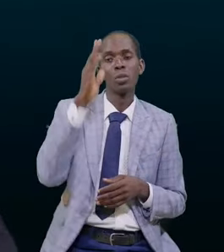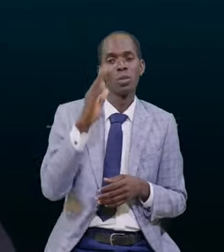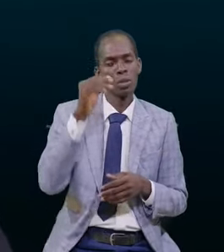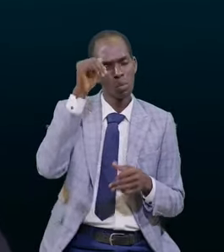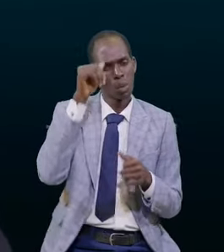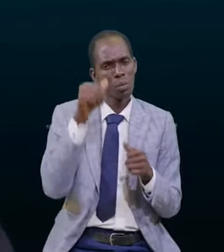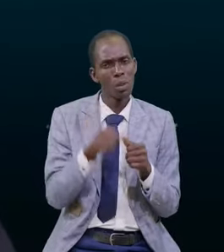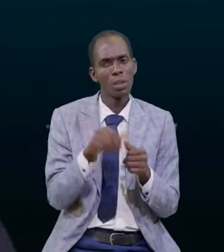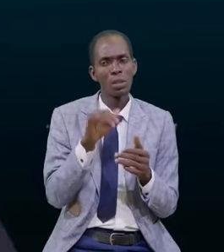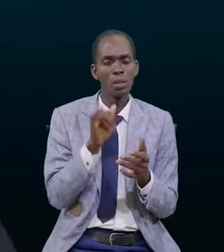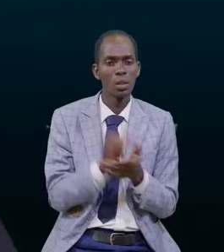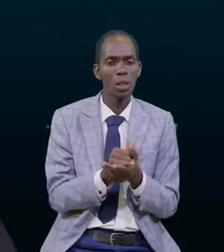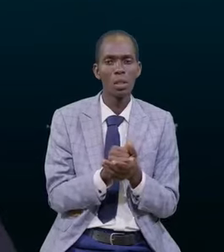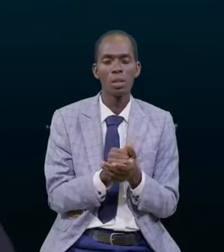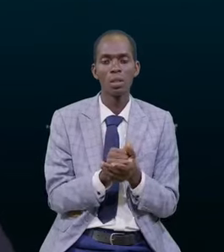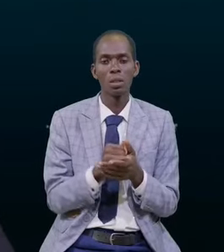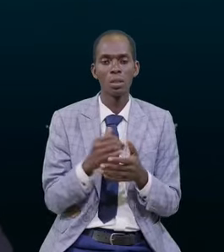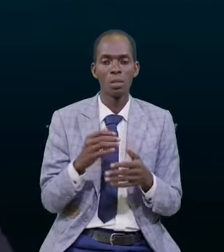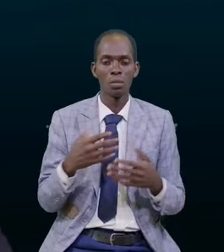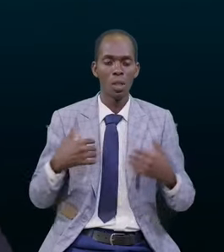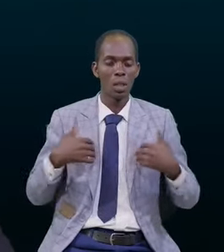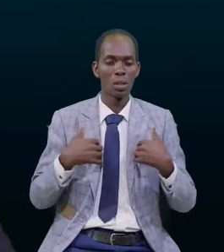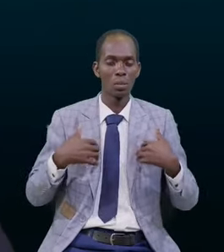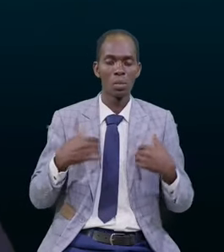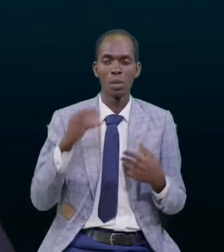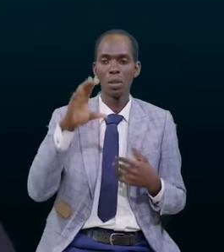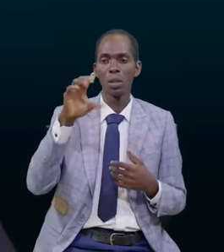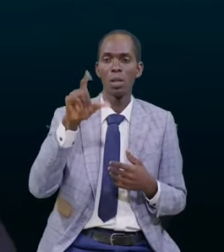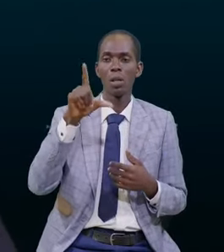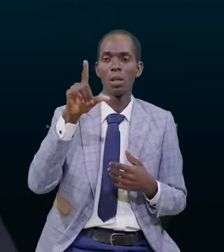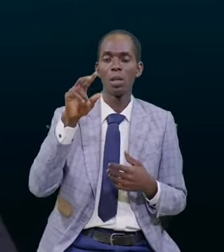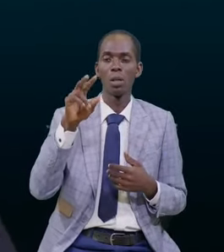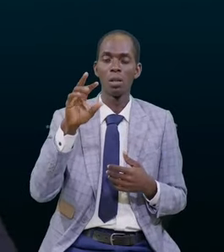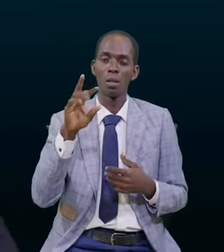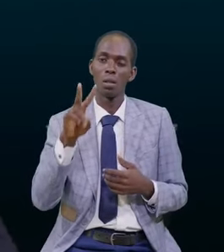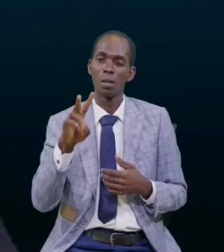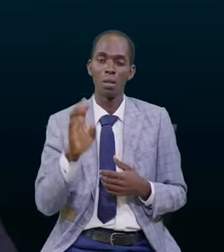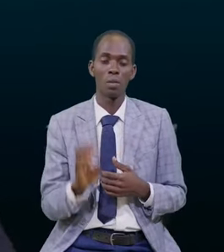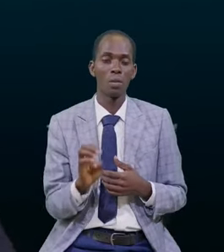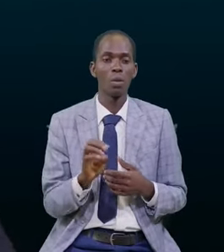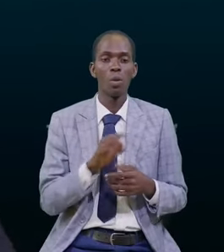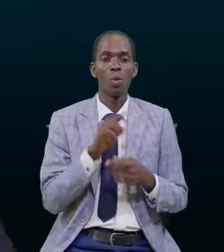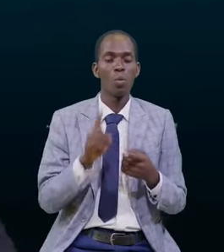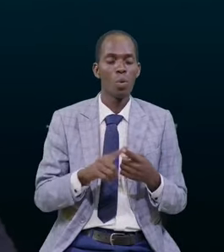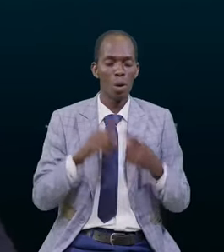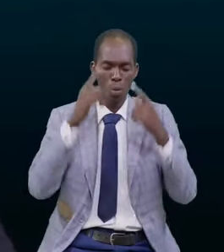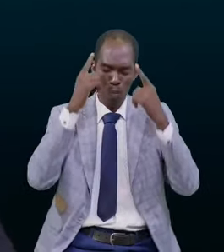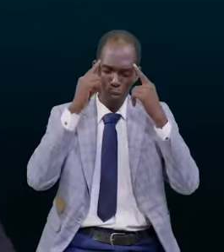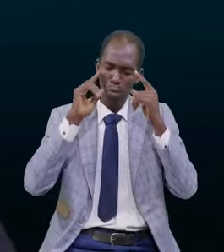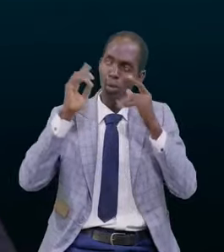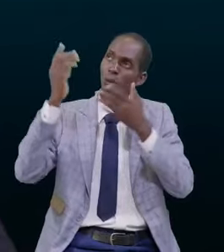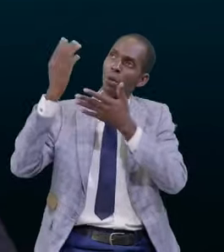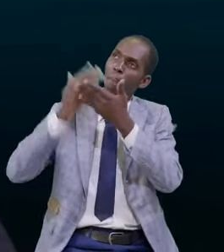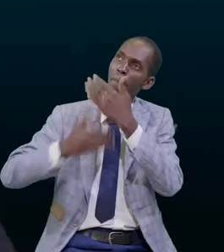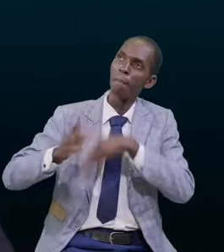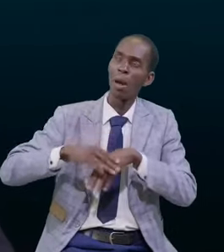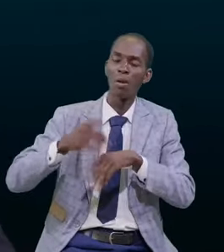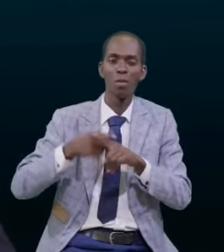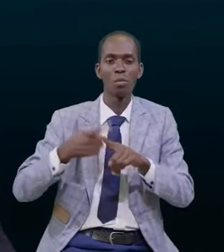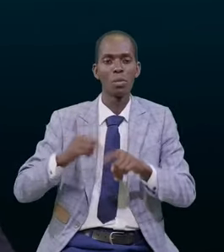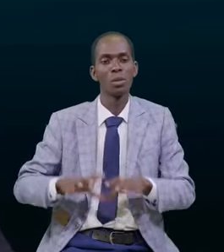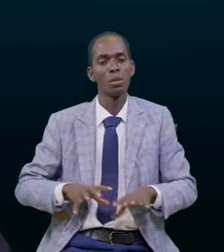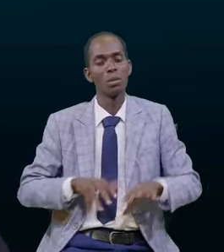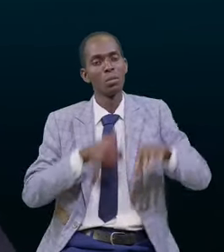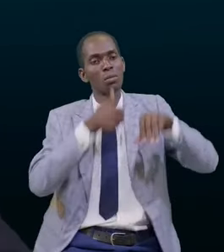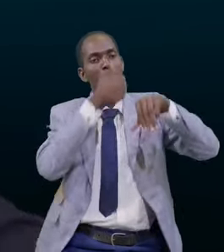Israel made when Moses was gone up to receive the law and he came back and saw them dancing around that Abomination he